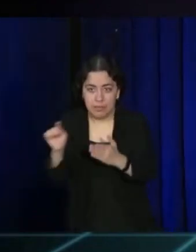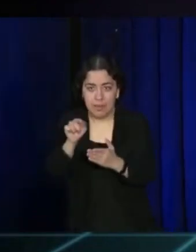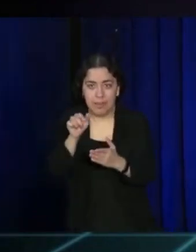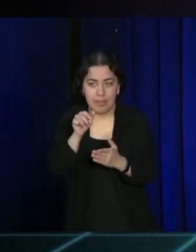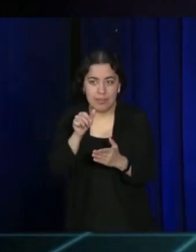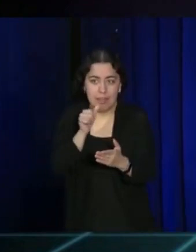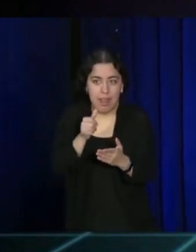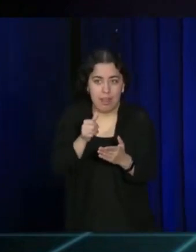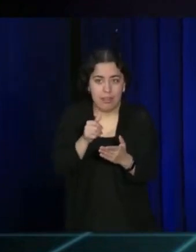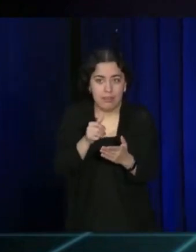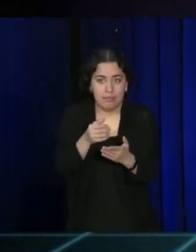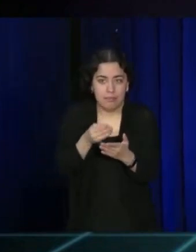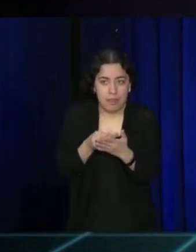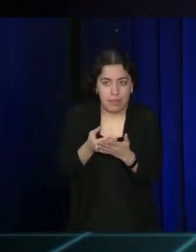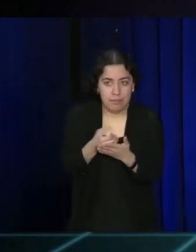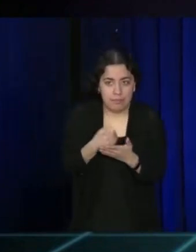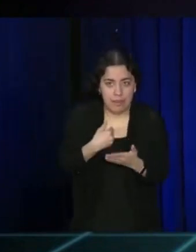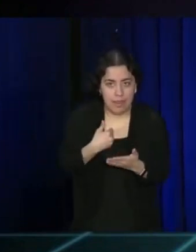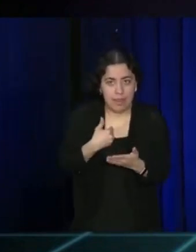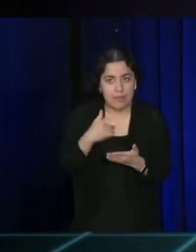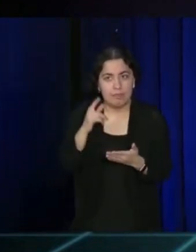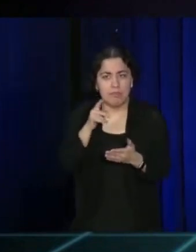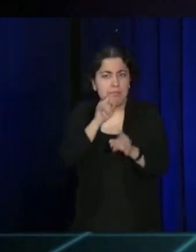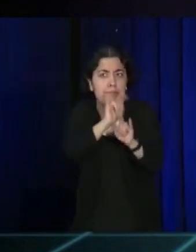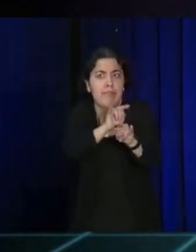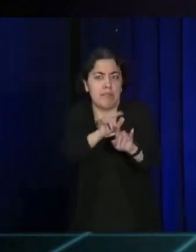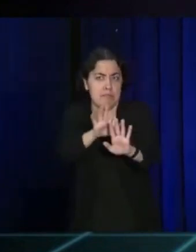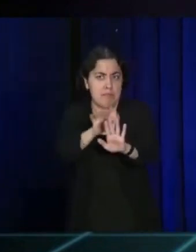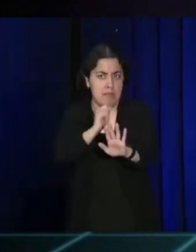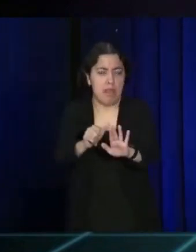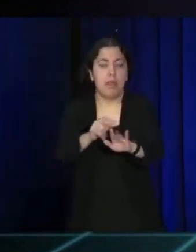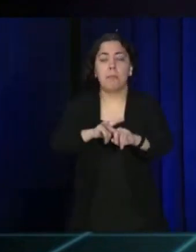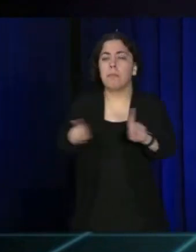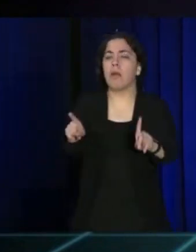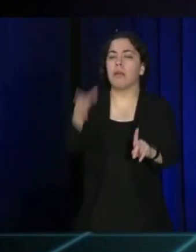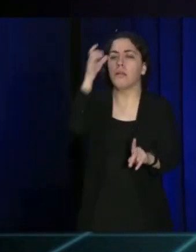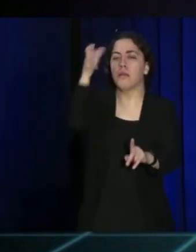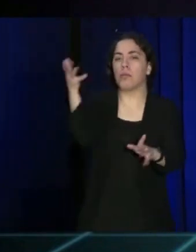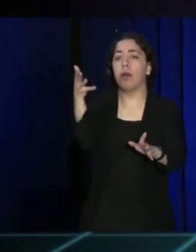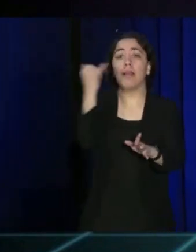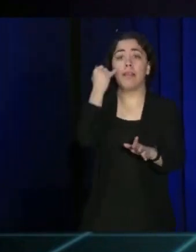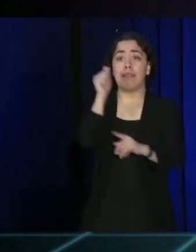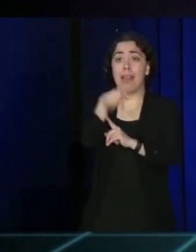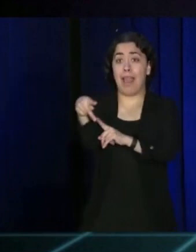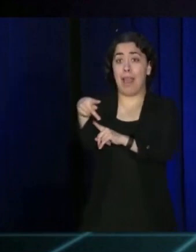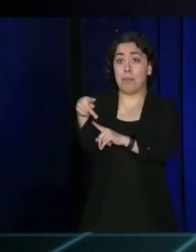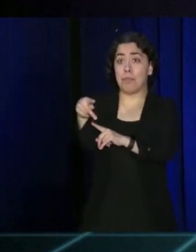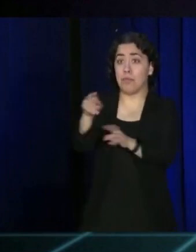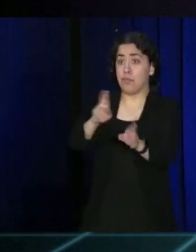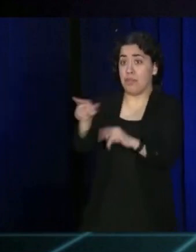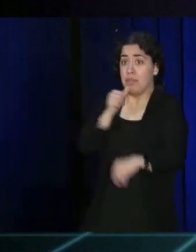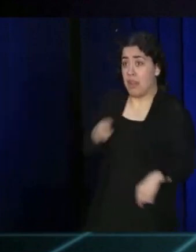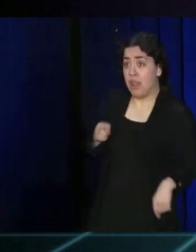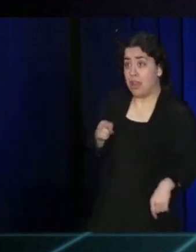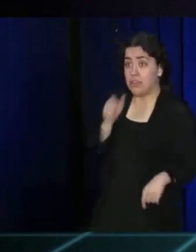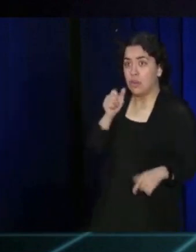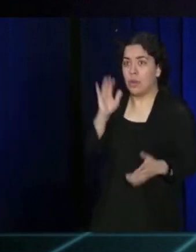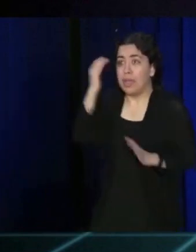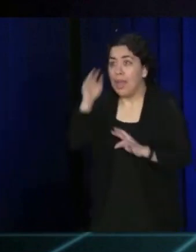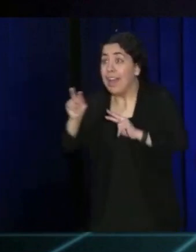of them. But the idea is, if the app isn't ready, don't make it look like it is.